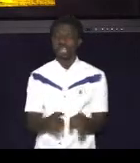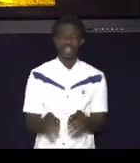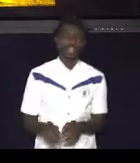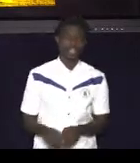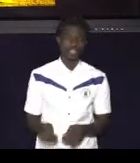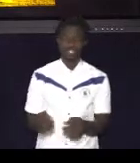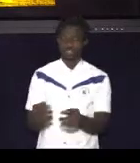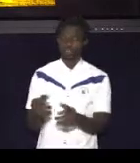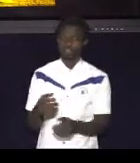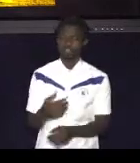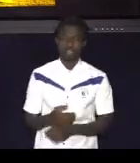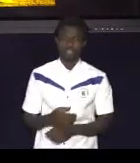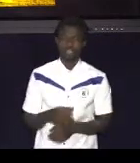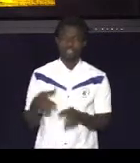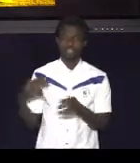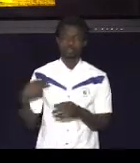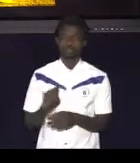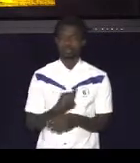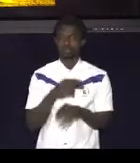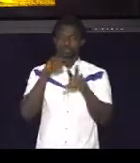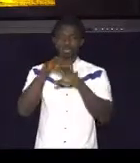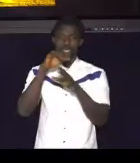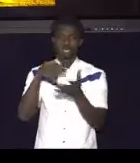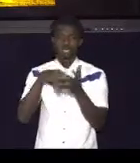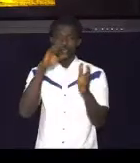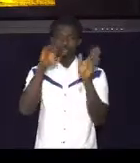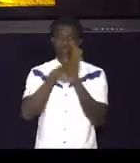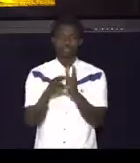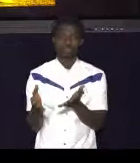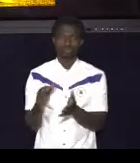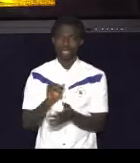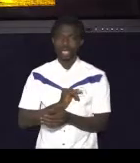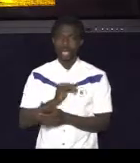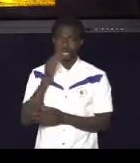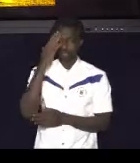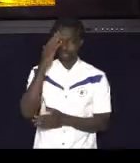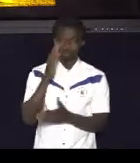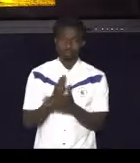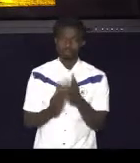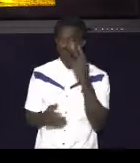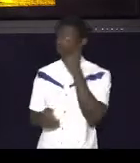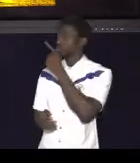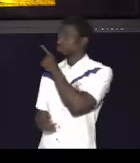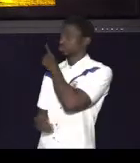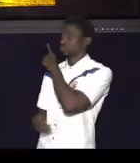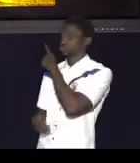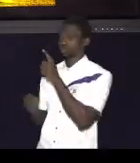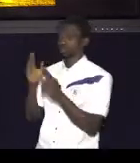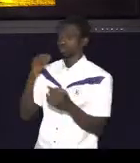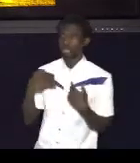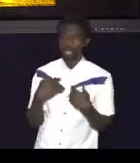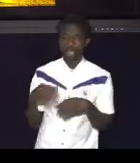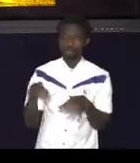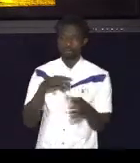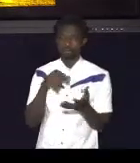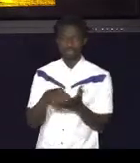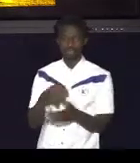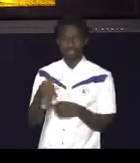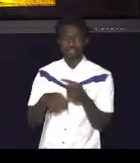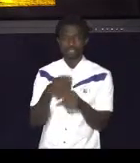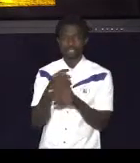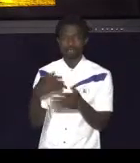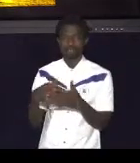directions efficiently and rapidly. Let's look at this picture here. I know some will have done this